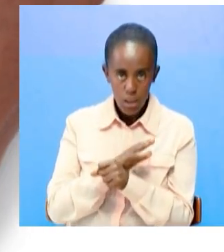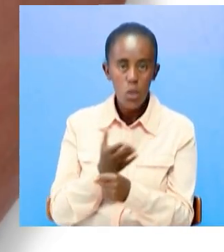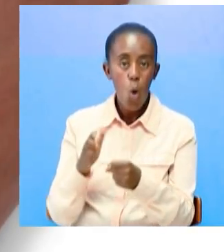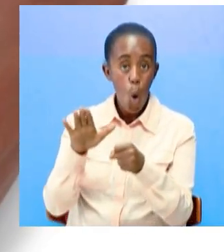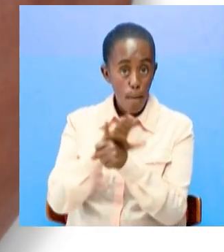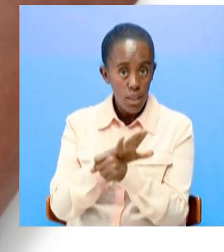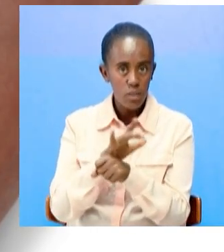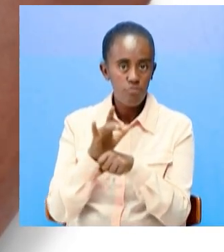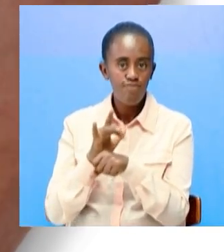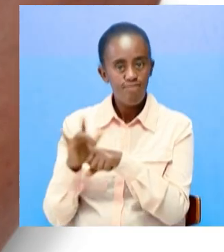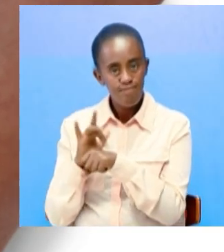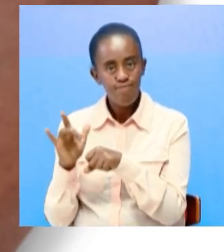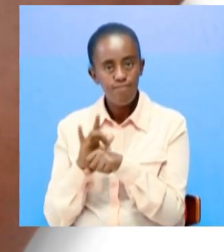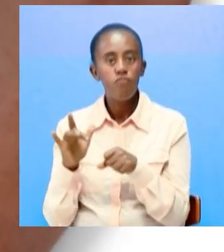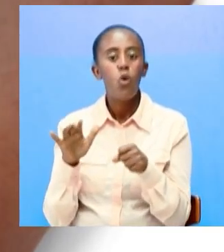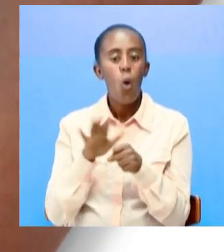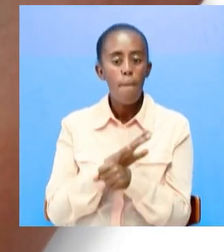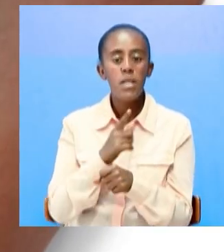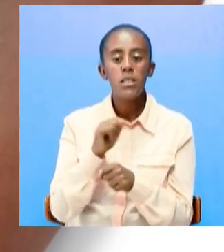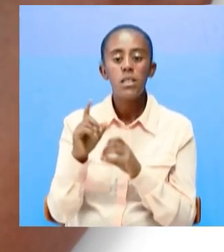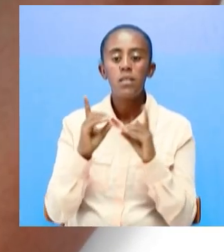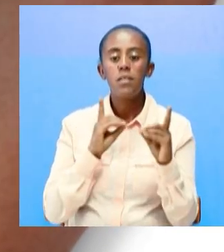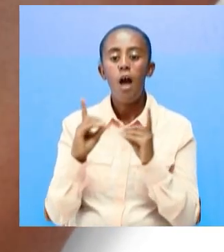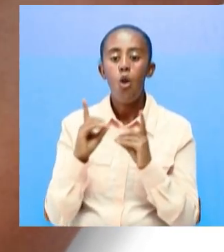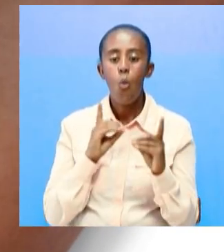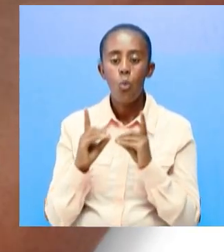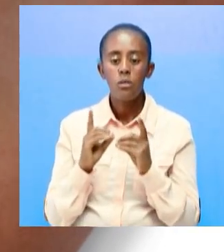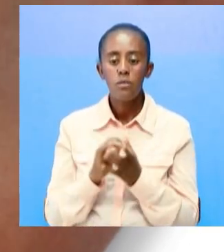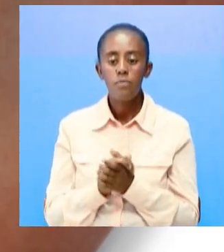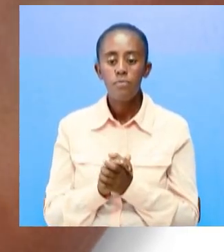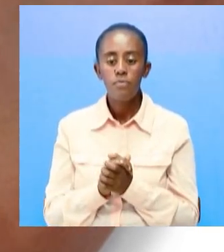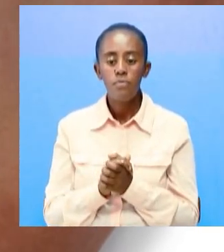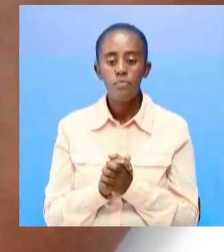complete the dialogue.